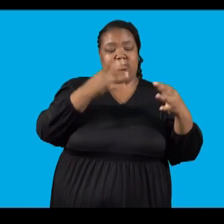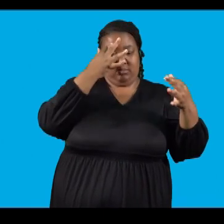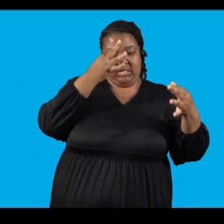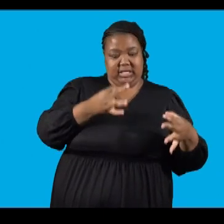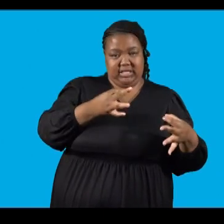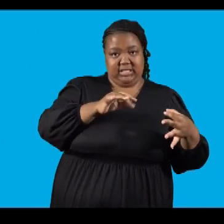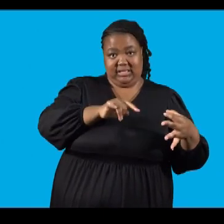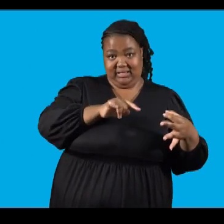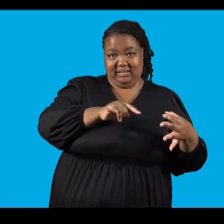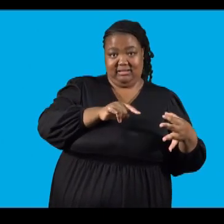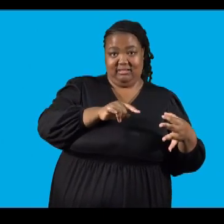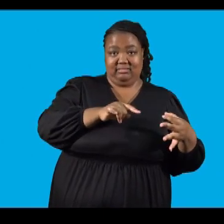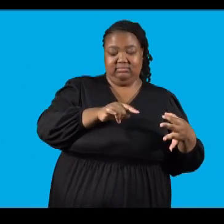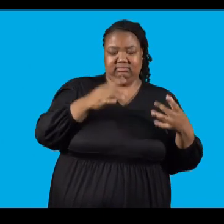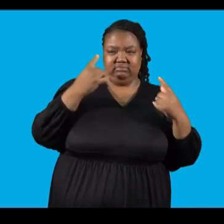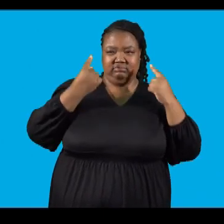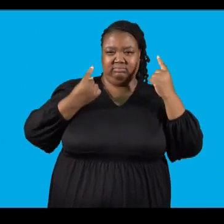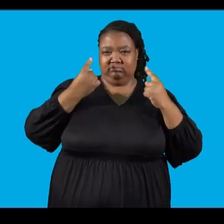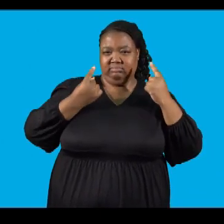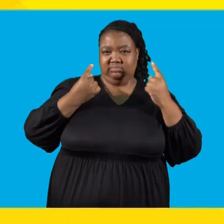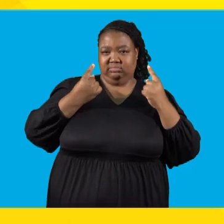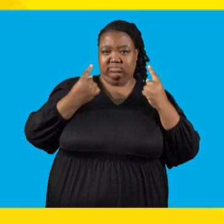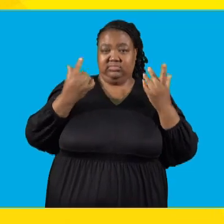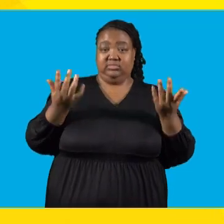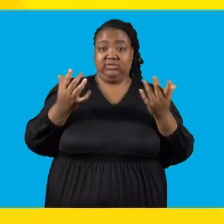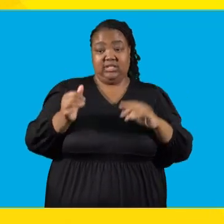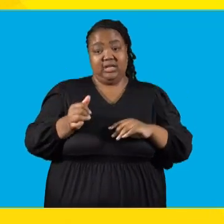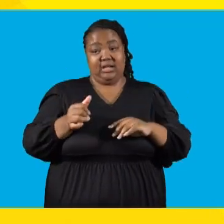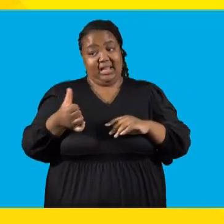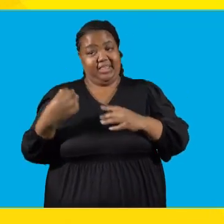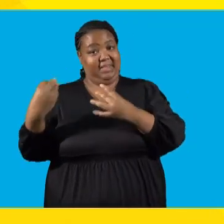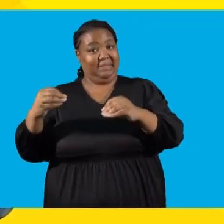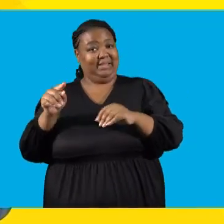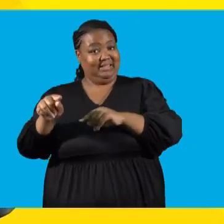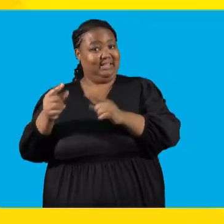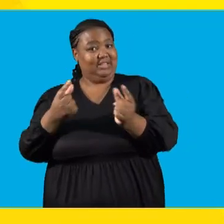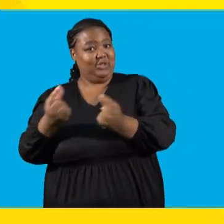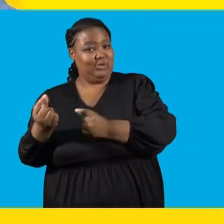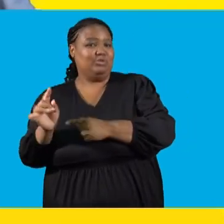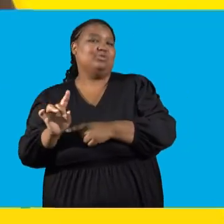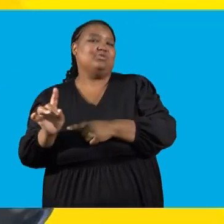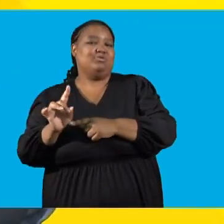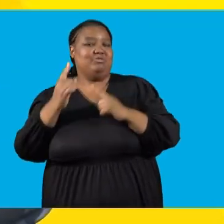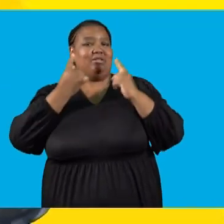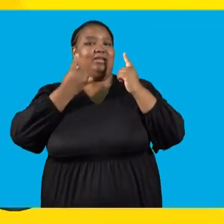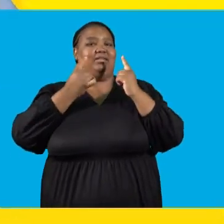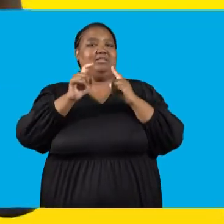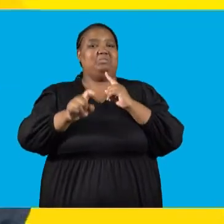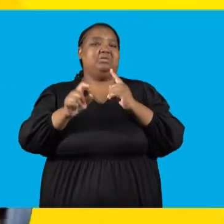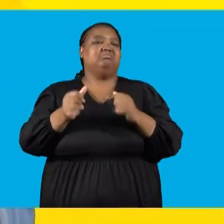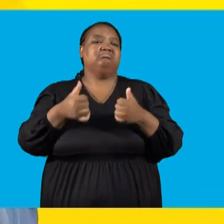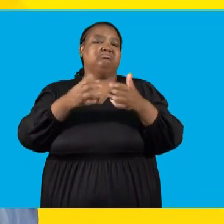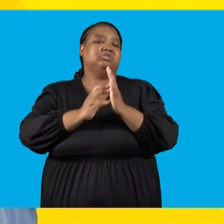before a firm makes a decision, it will have to consider the actions that are going to be taken by